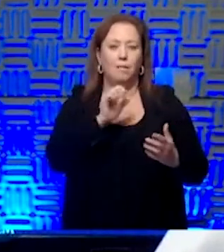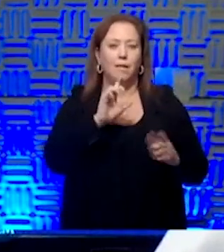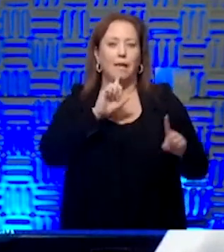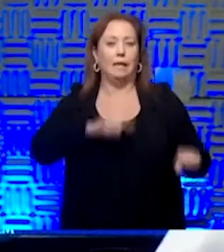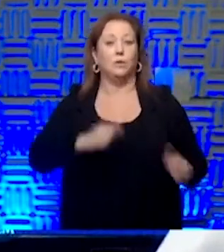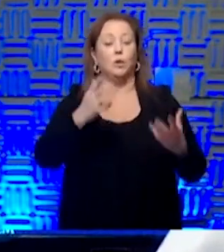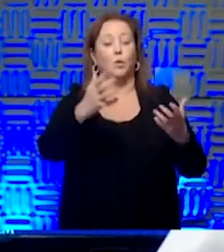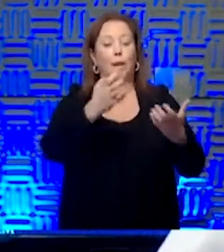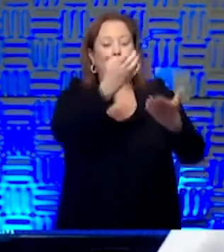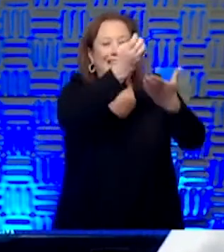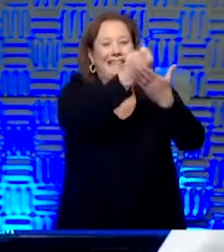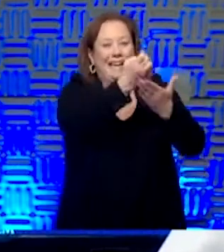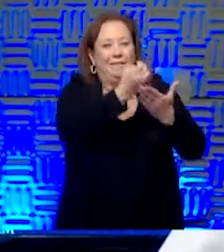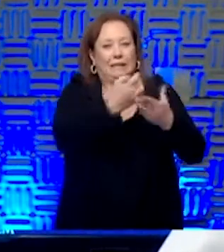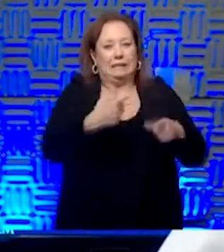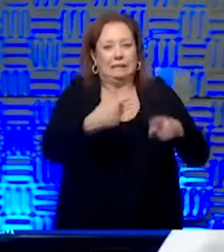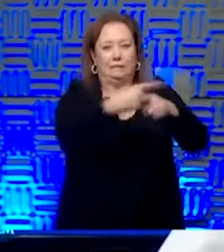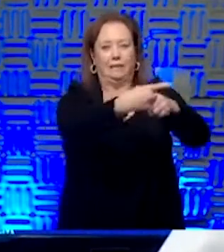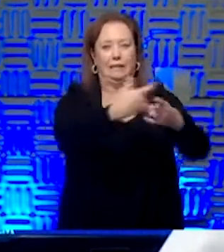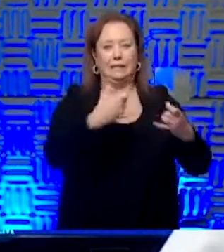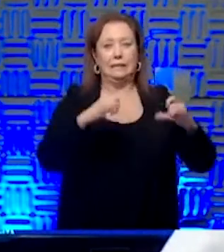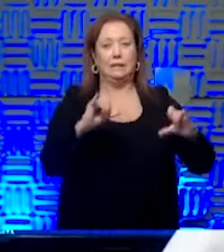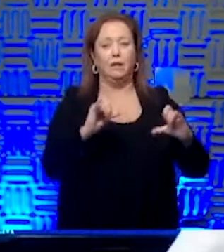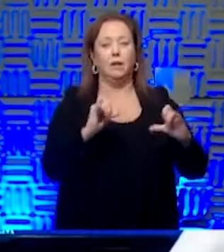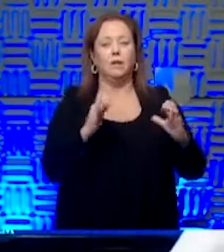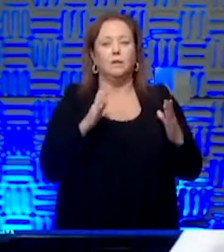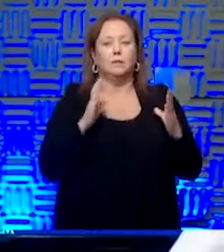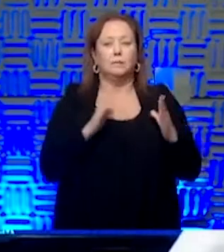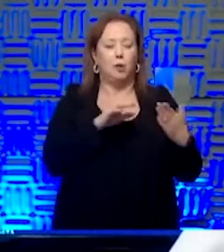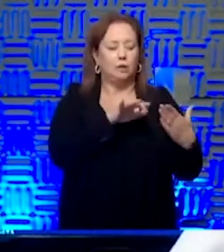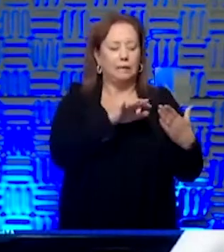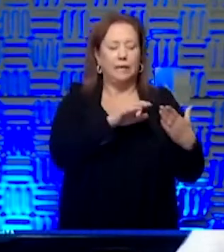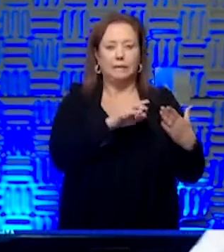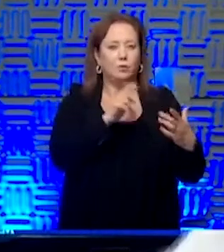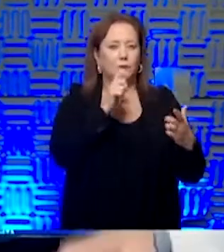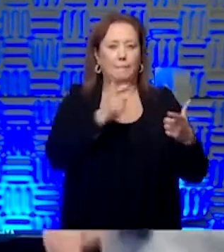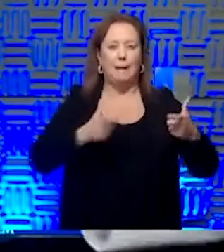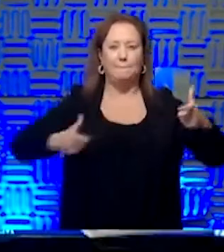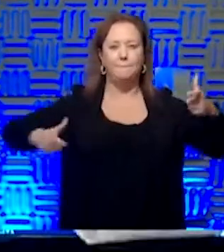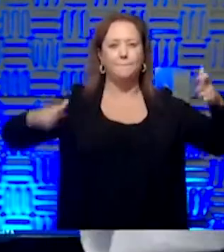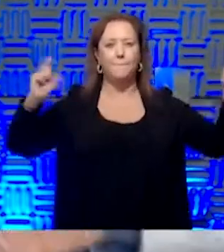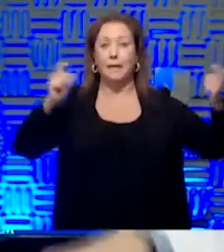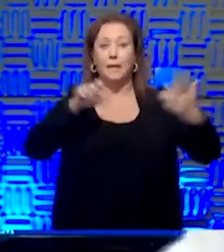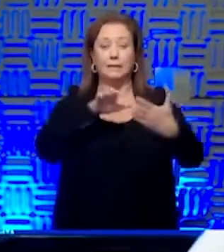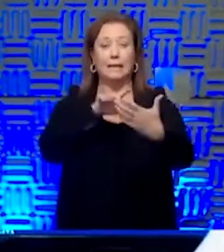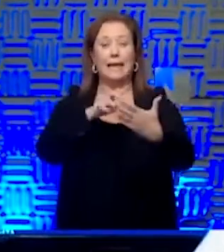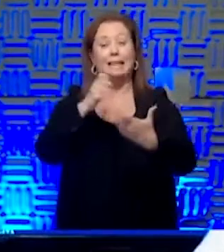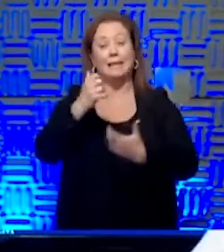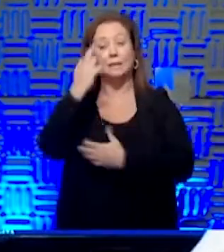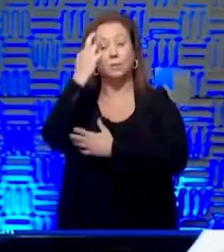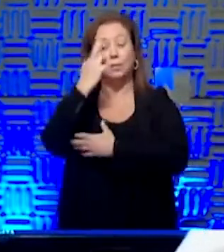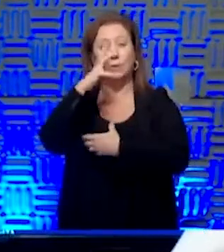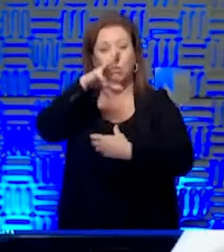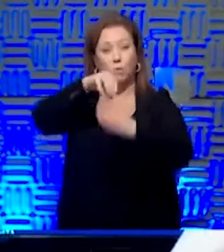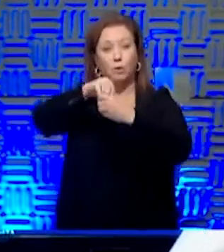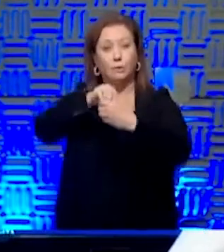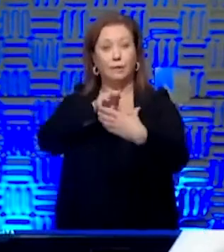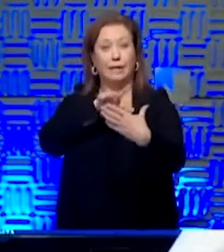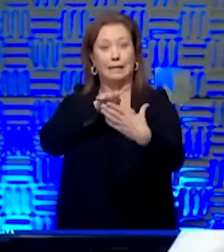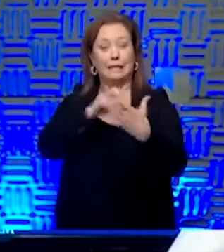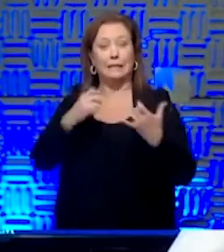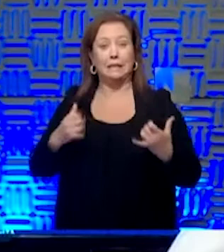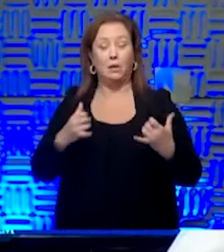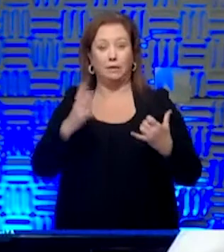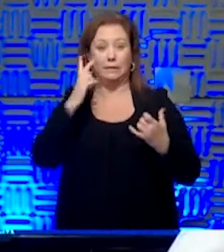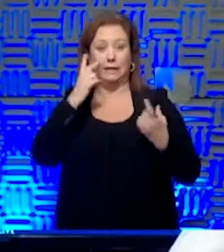truth is the evidence is conflicting. It's small studies. There's not been a large randomized trial. That's why we're all participating in these big trials, to see if it's going to really